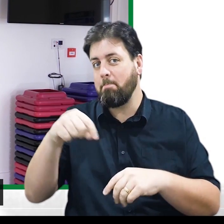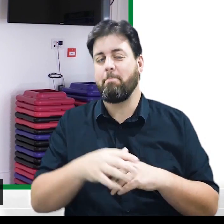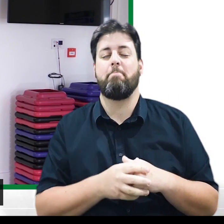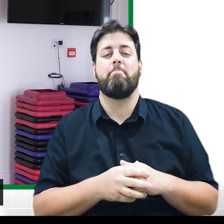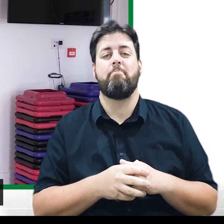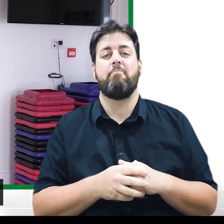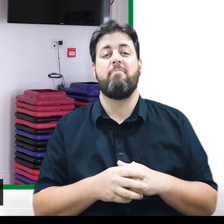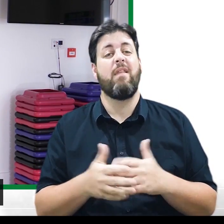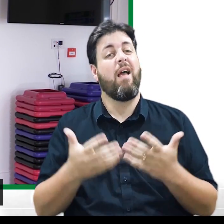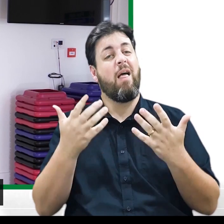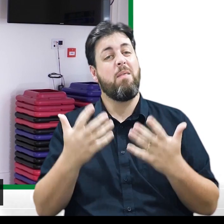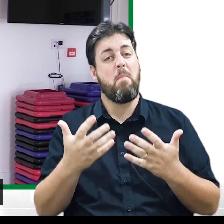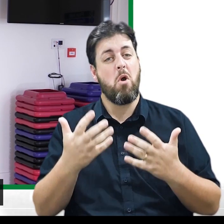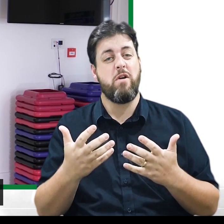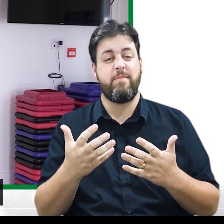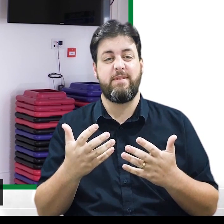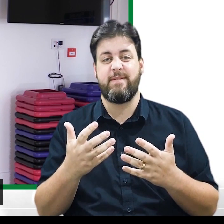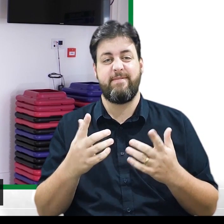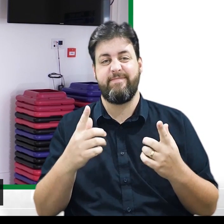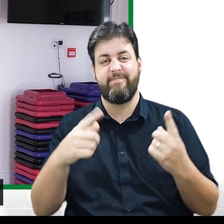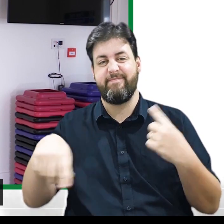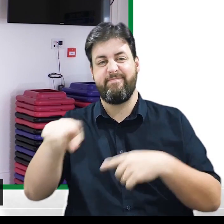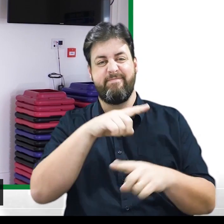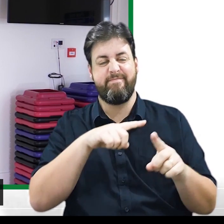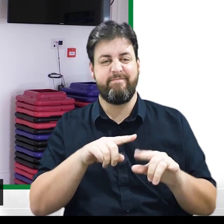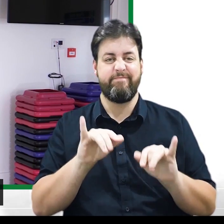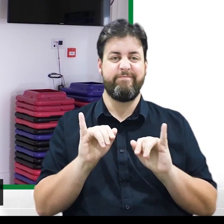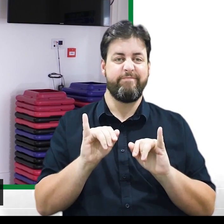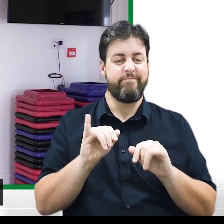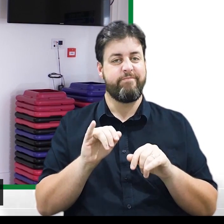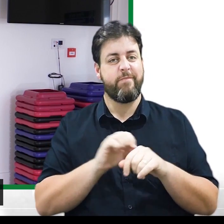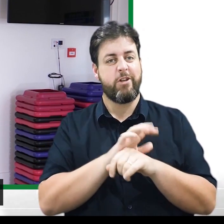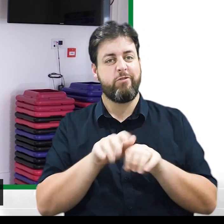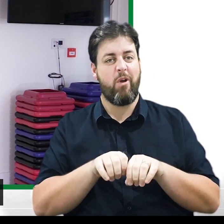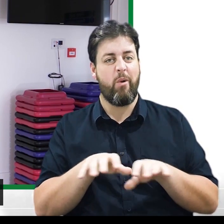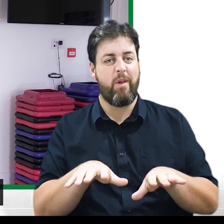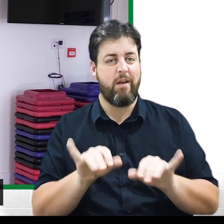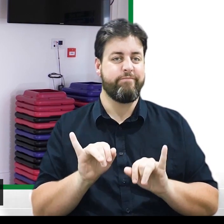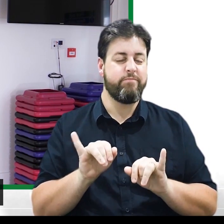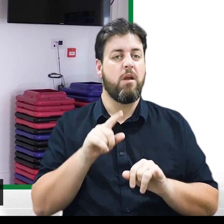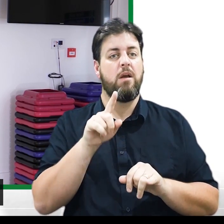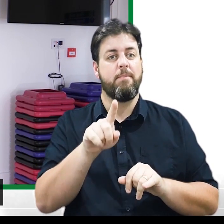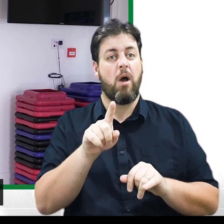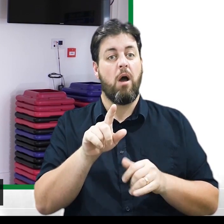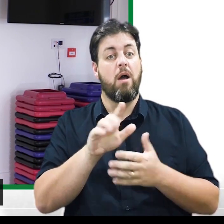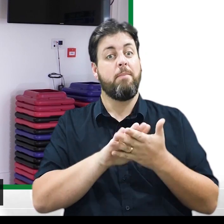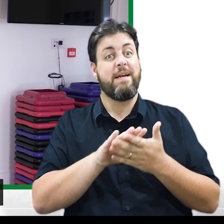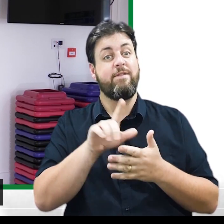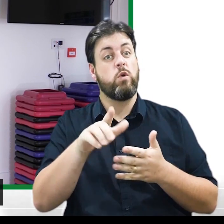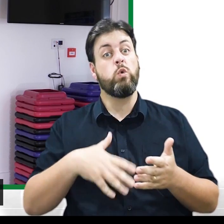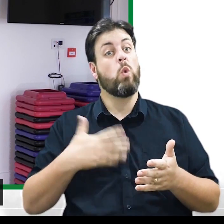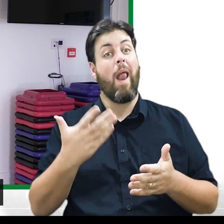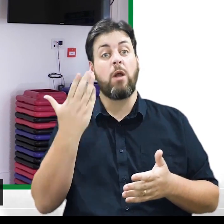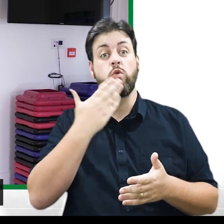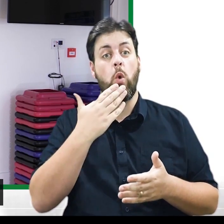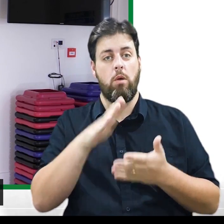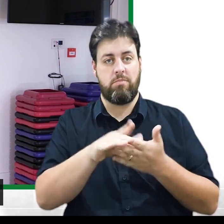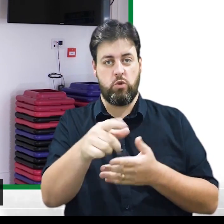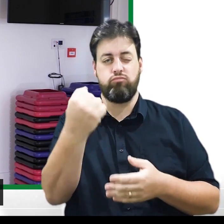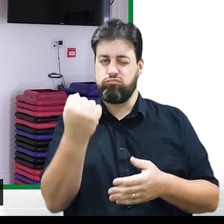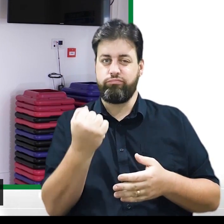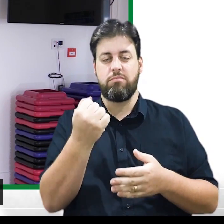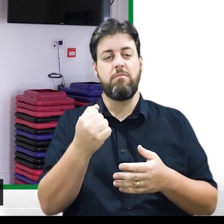moment, things are not too great out there, unless of course you don't like going to school, in which case it's a blast.